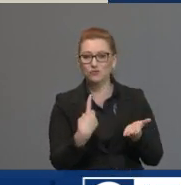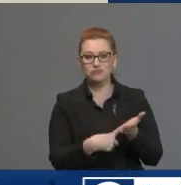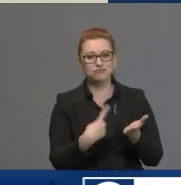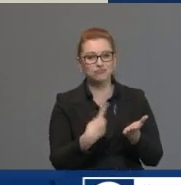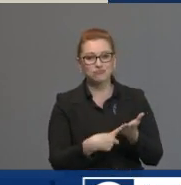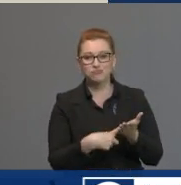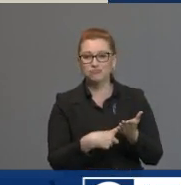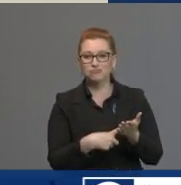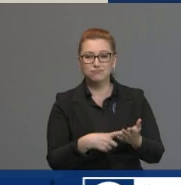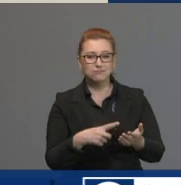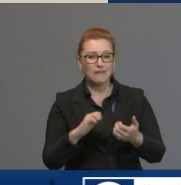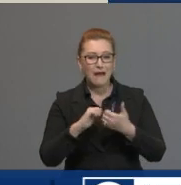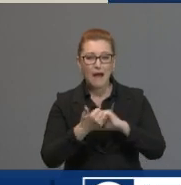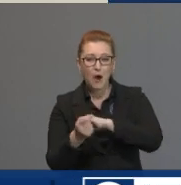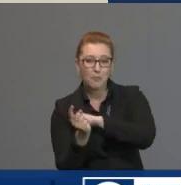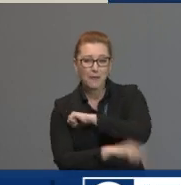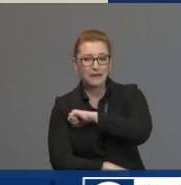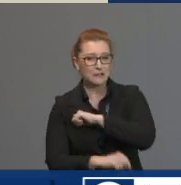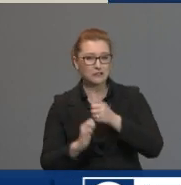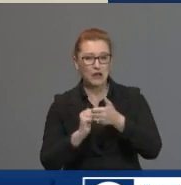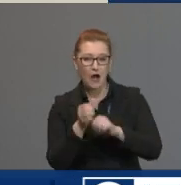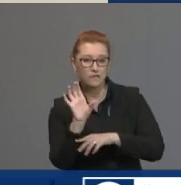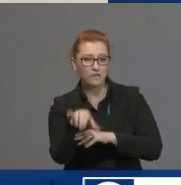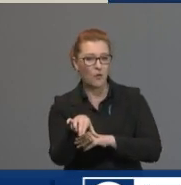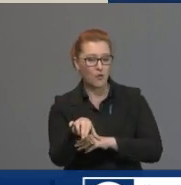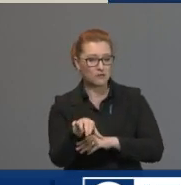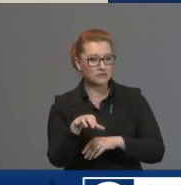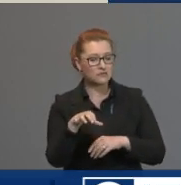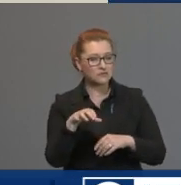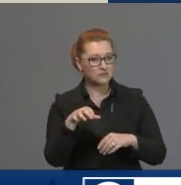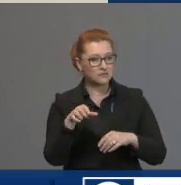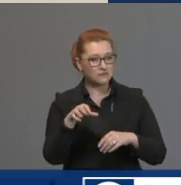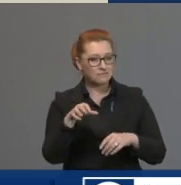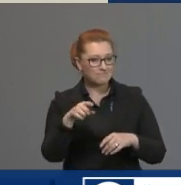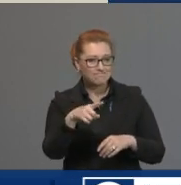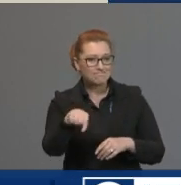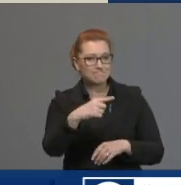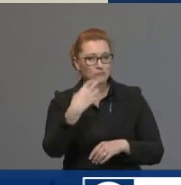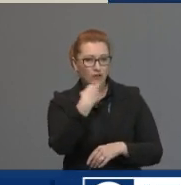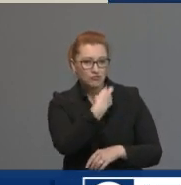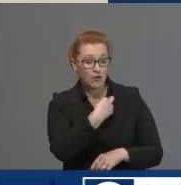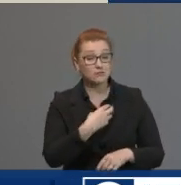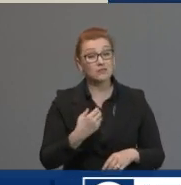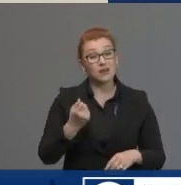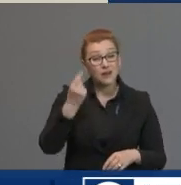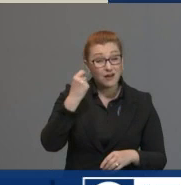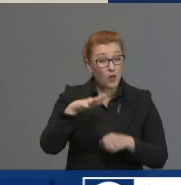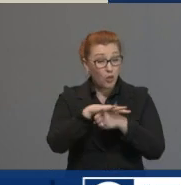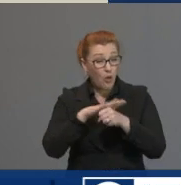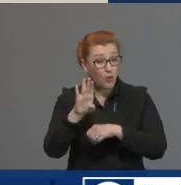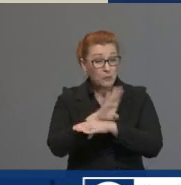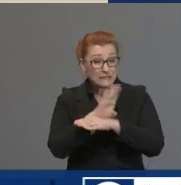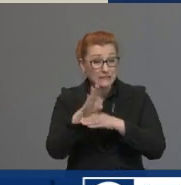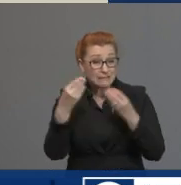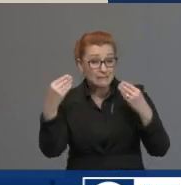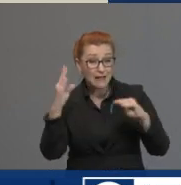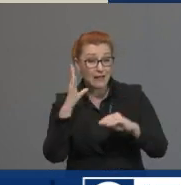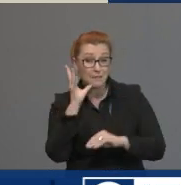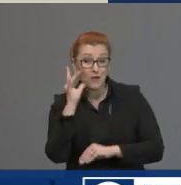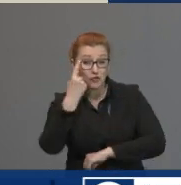Fact is, over the weekend, just reporting on these like local businesses selling Mother's Day flowers, they were full with people who've seen